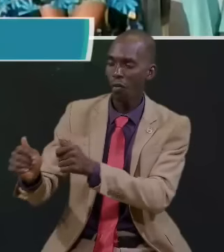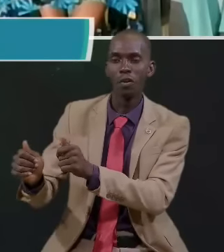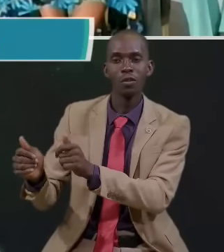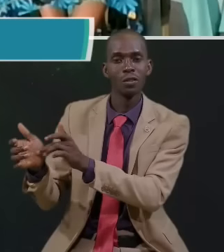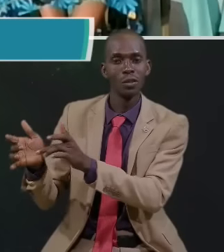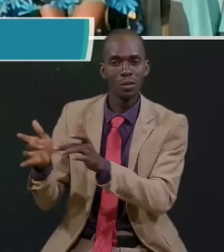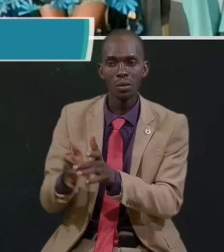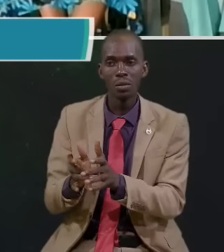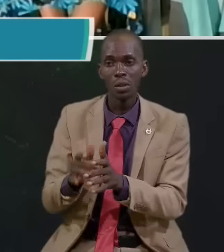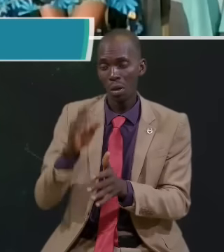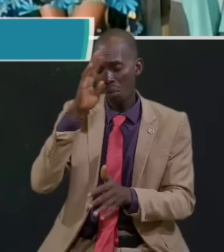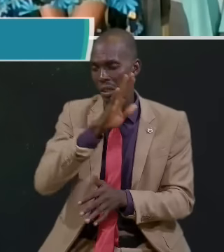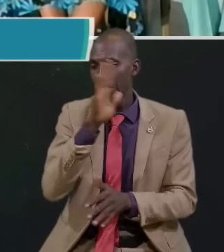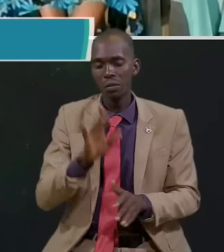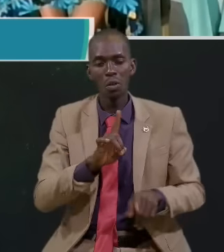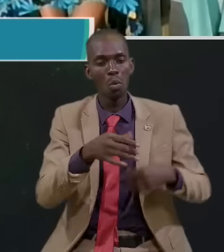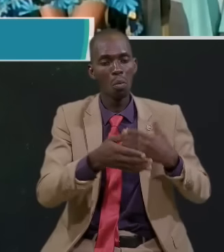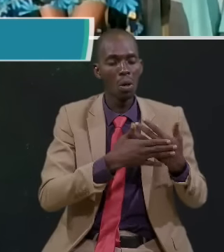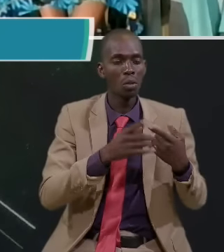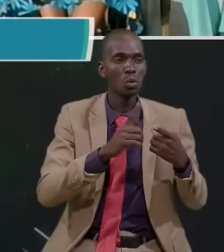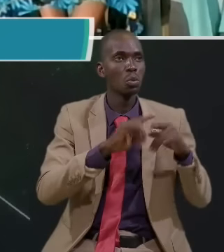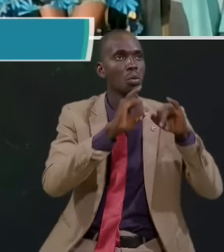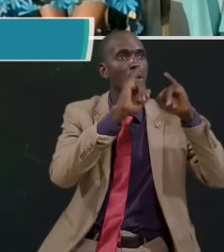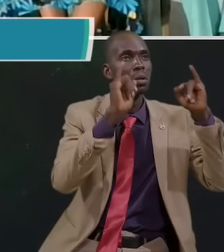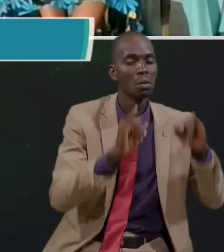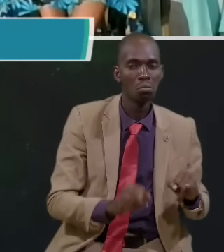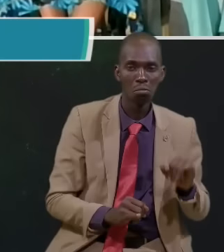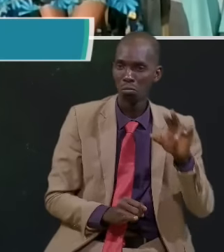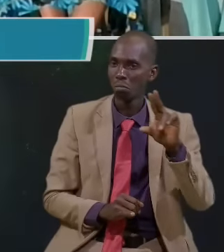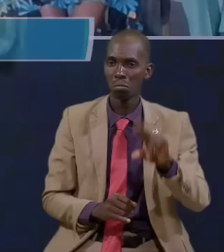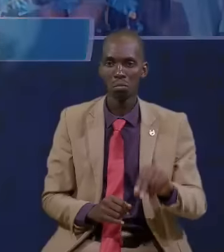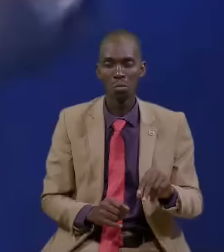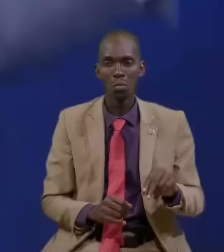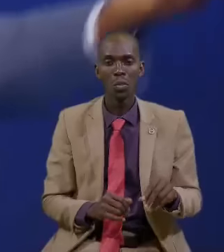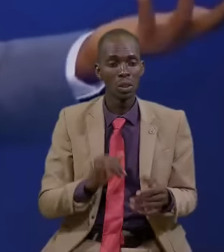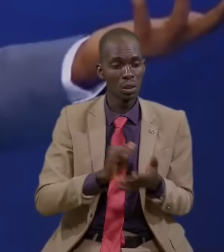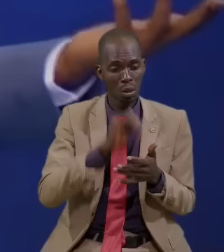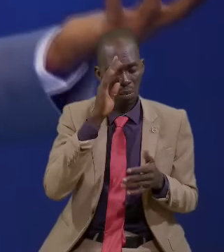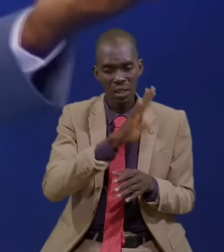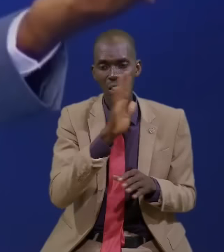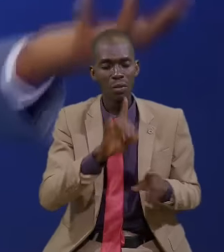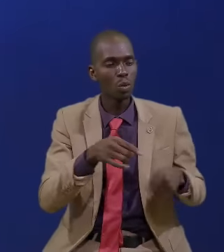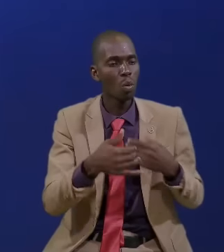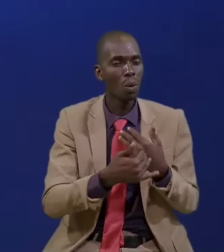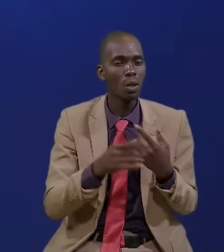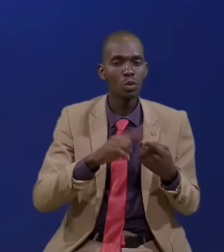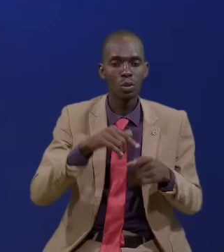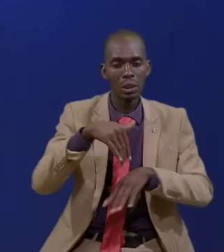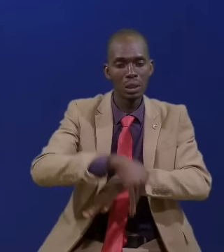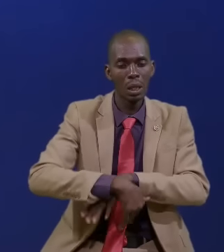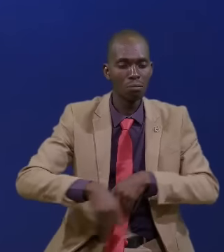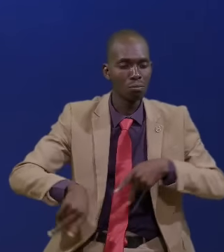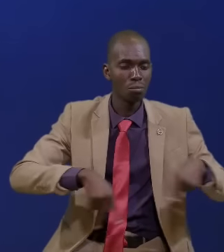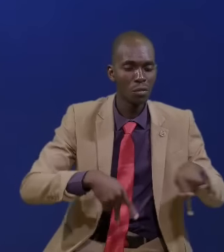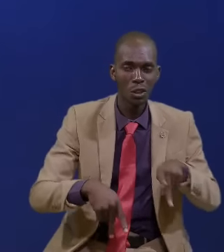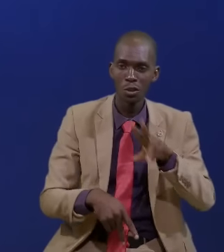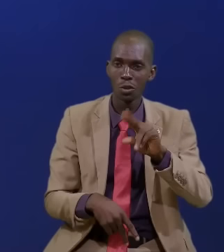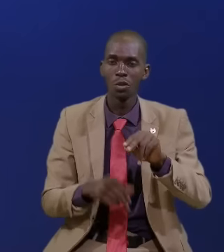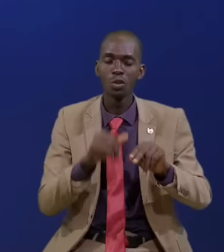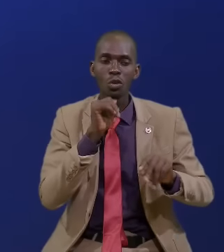go back to idol worship. Didn't go back to nightclub. Didn't go back to the gang. Didn't go back